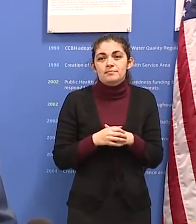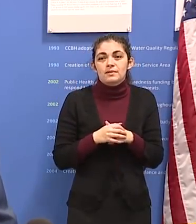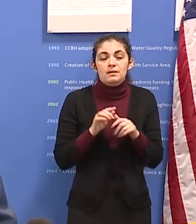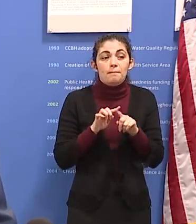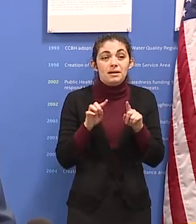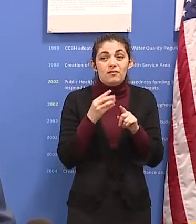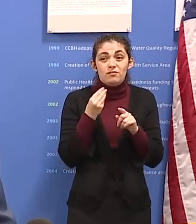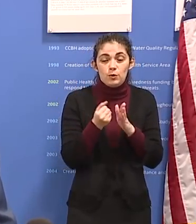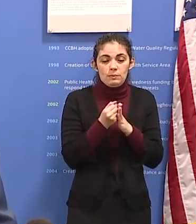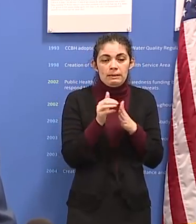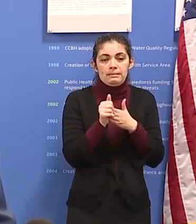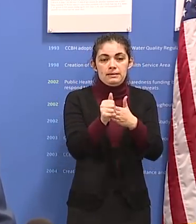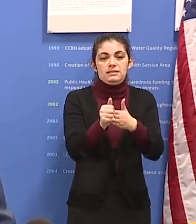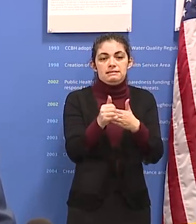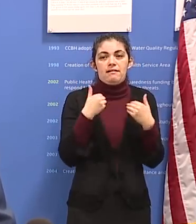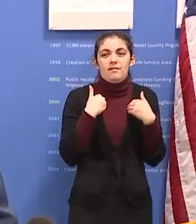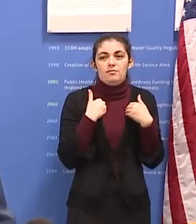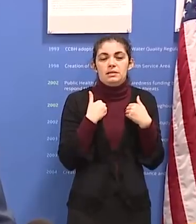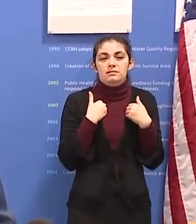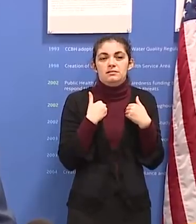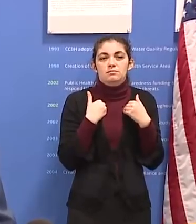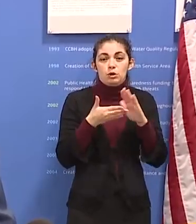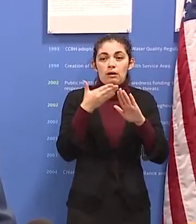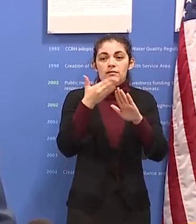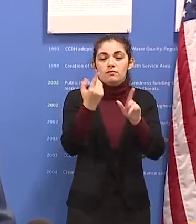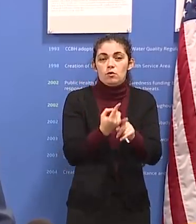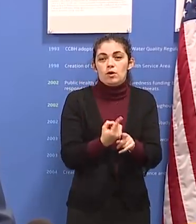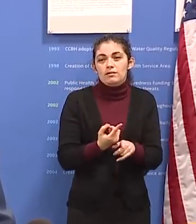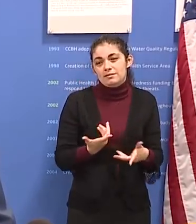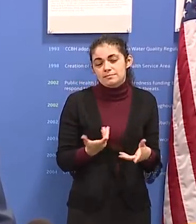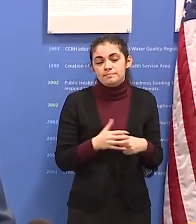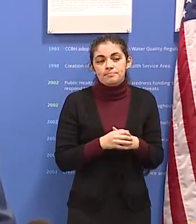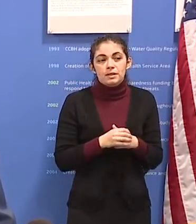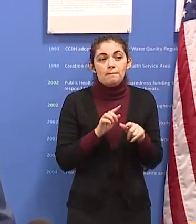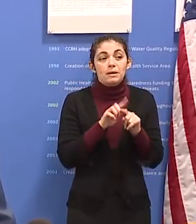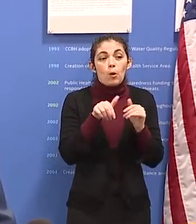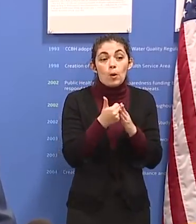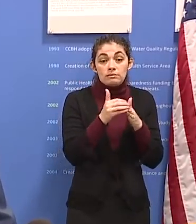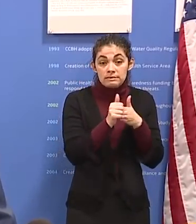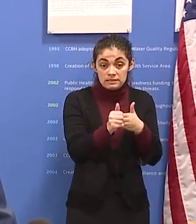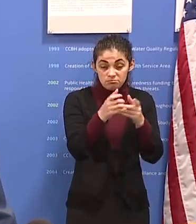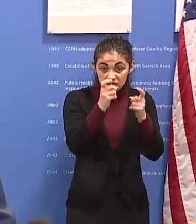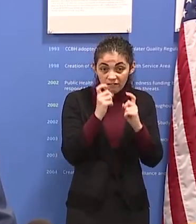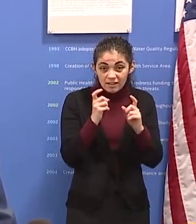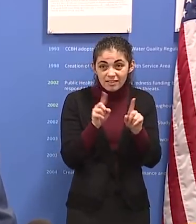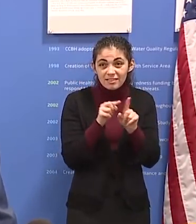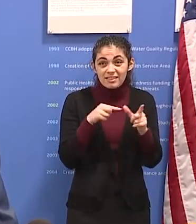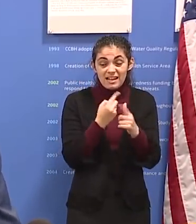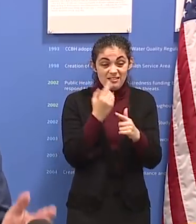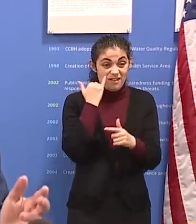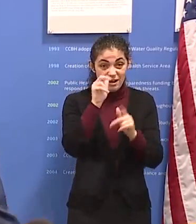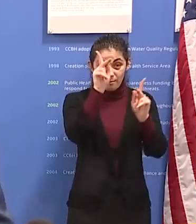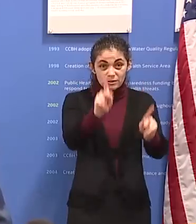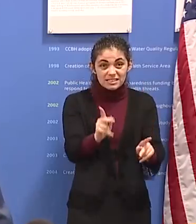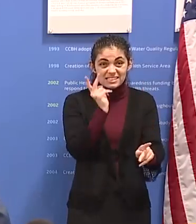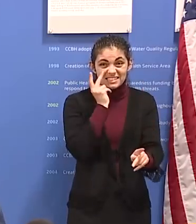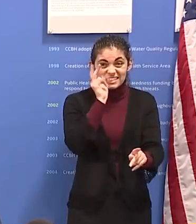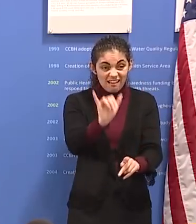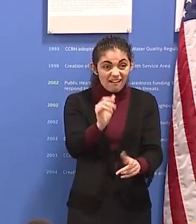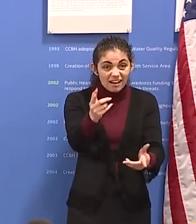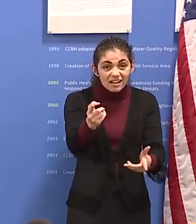But some of the leads have been productive. So we're following every lead we can. If anybody out there sees